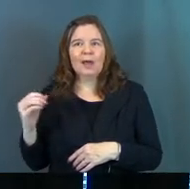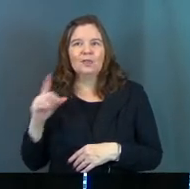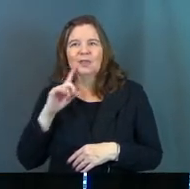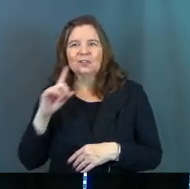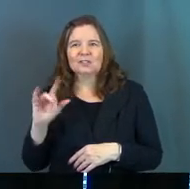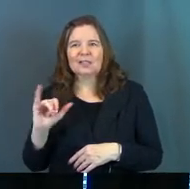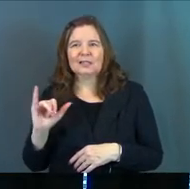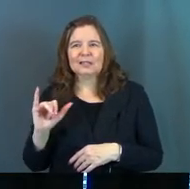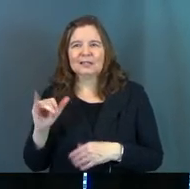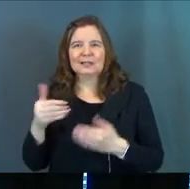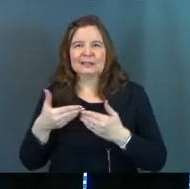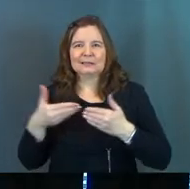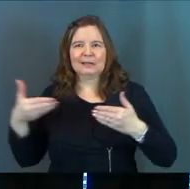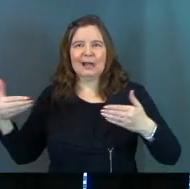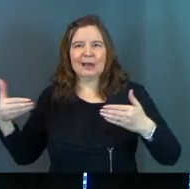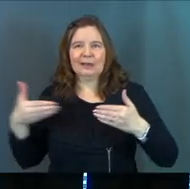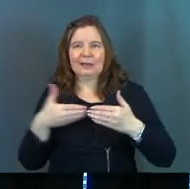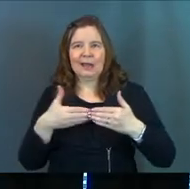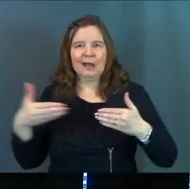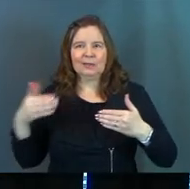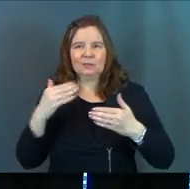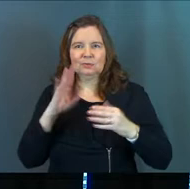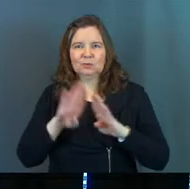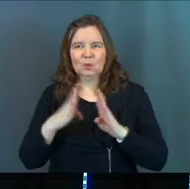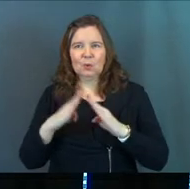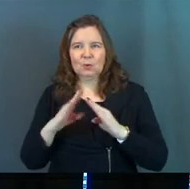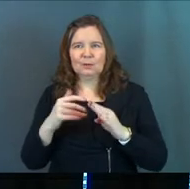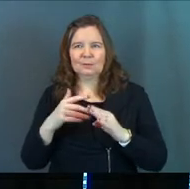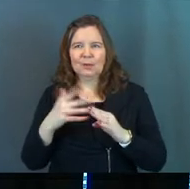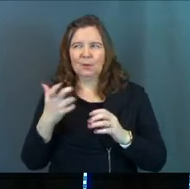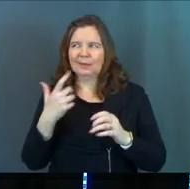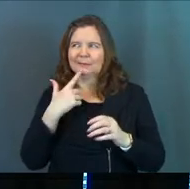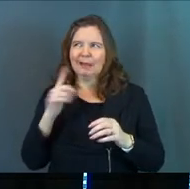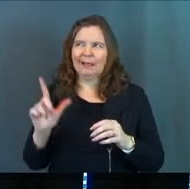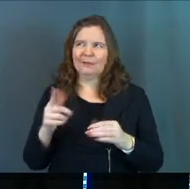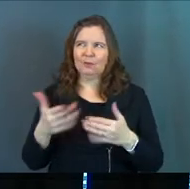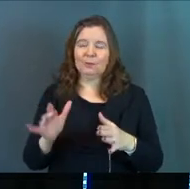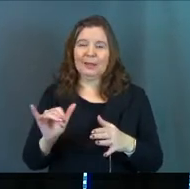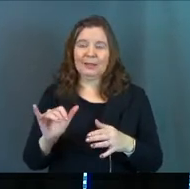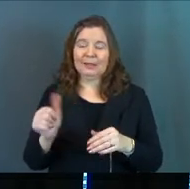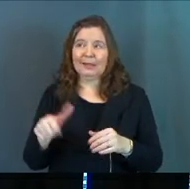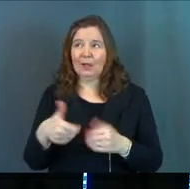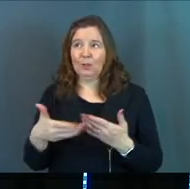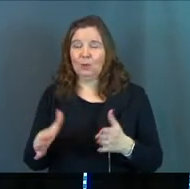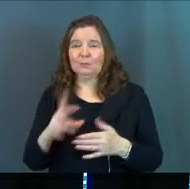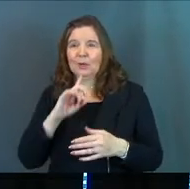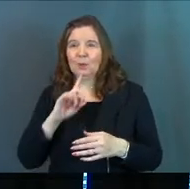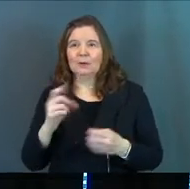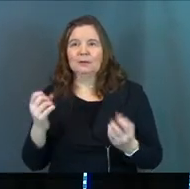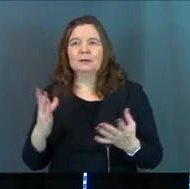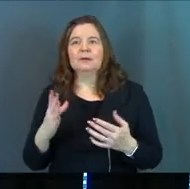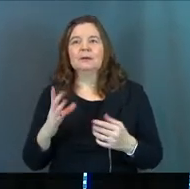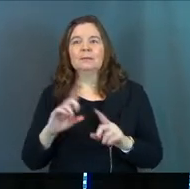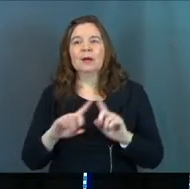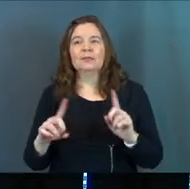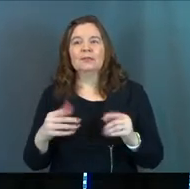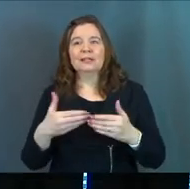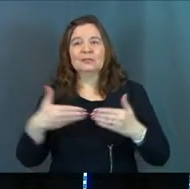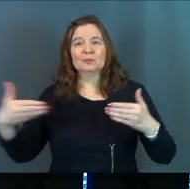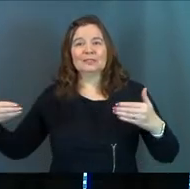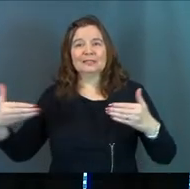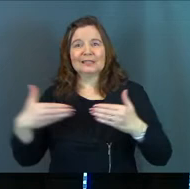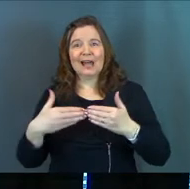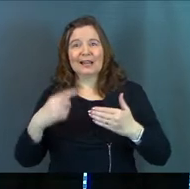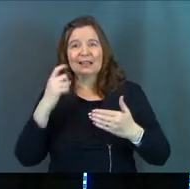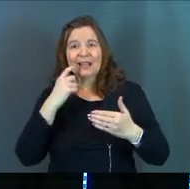and there's this, like, sliding glass door in the I want to say living room like there were any other rooms. There weren't. But there's a